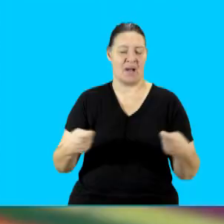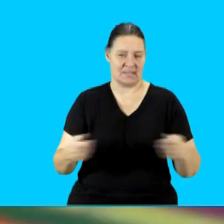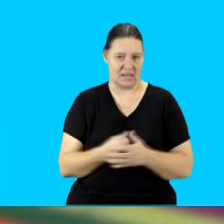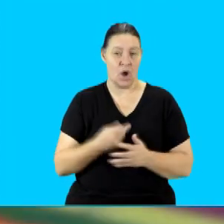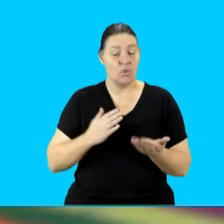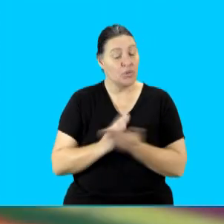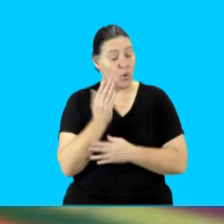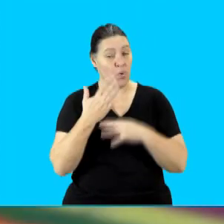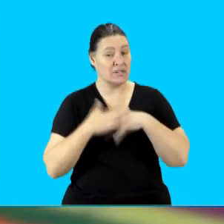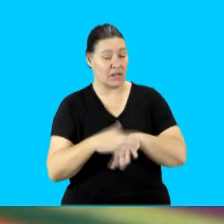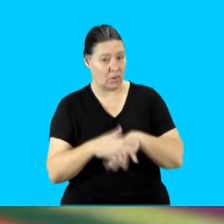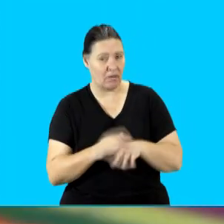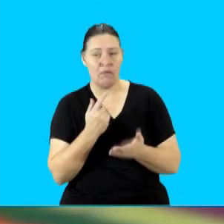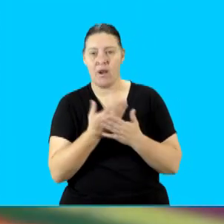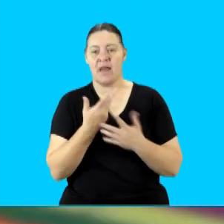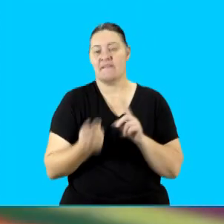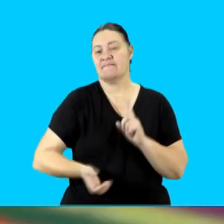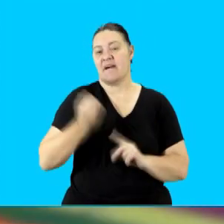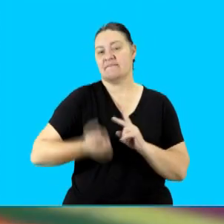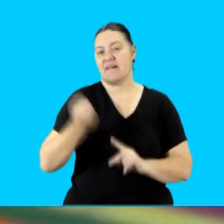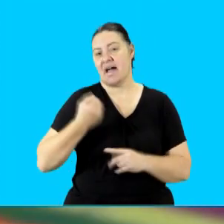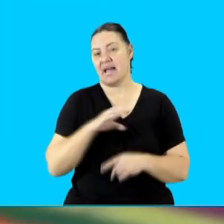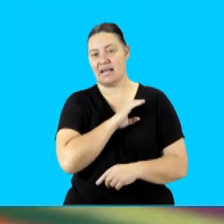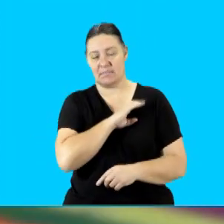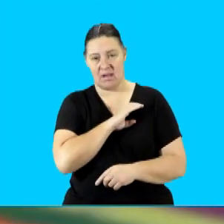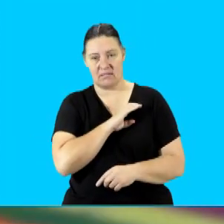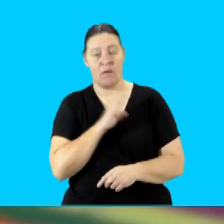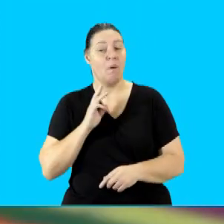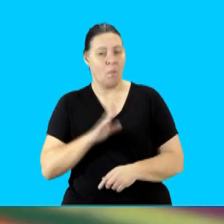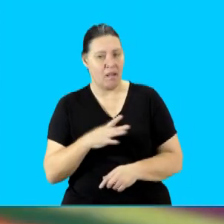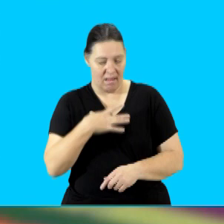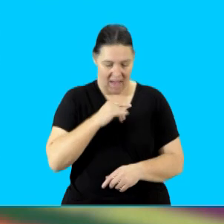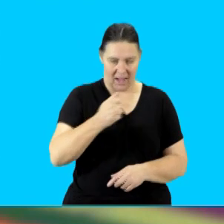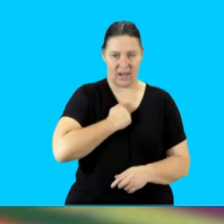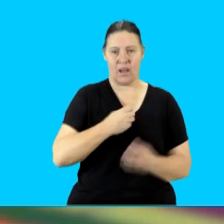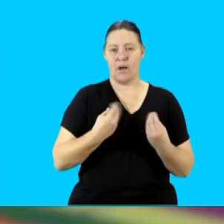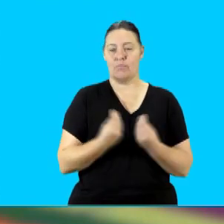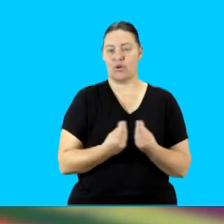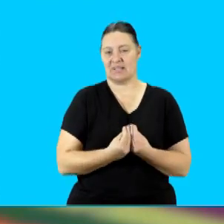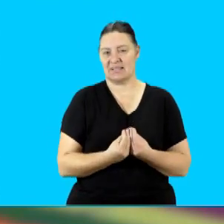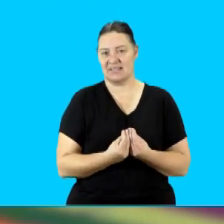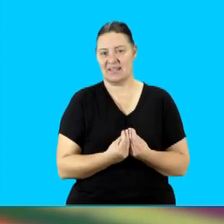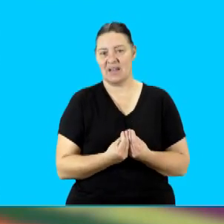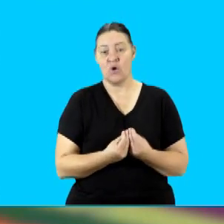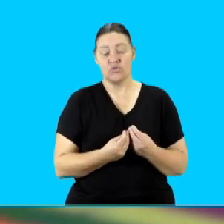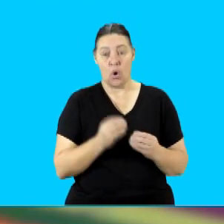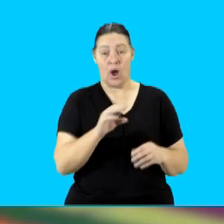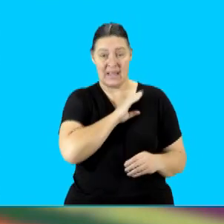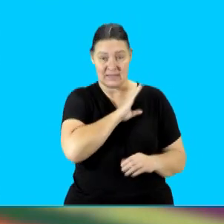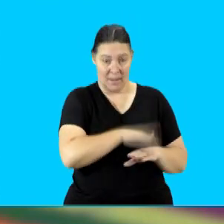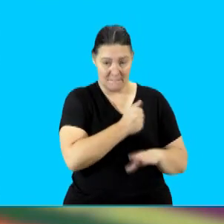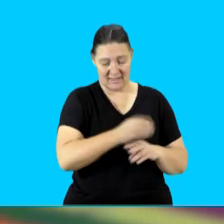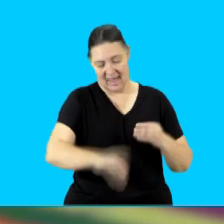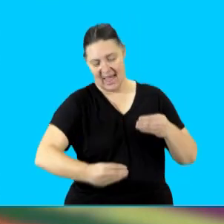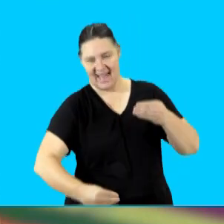our networking, we can find customers that are going to like our product, adding to the customer base that we already